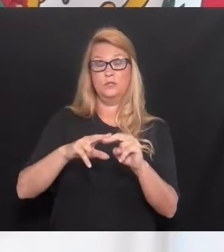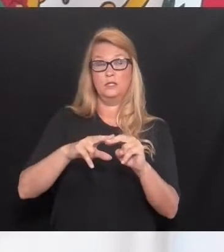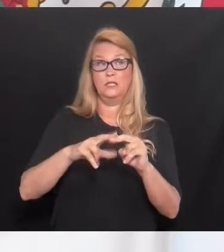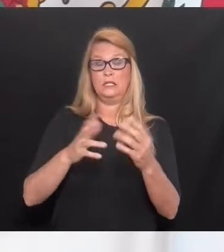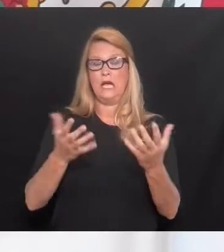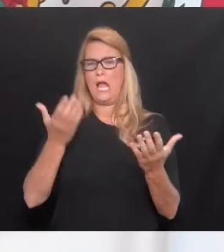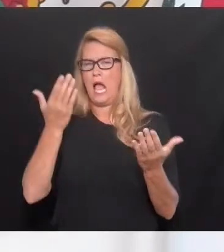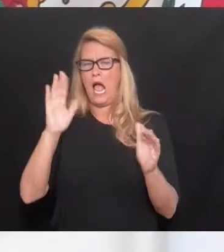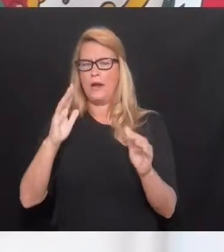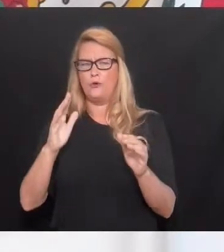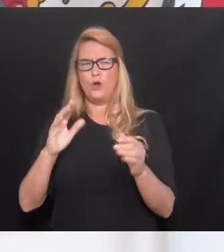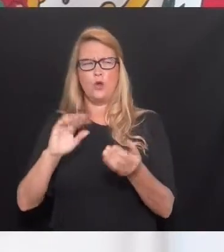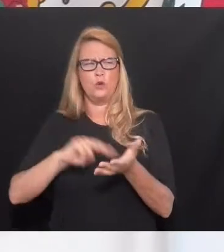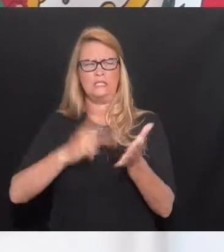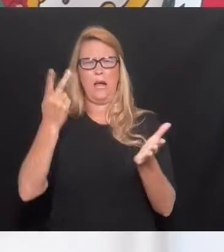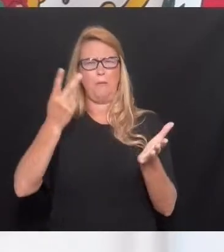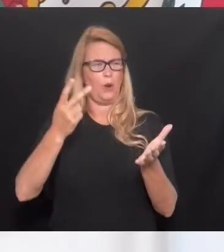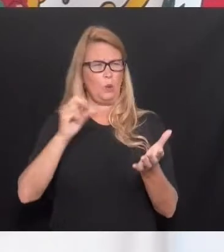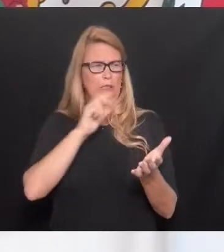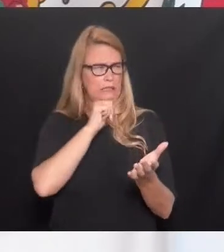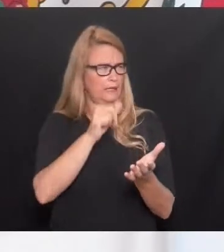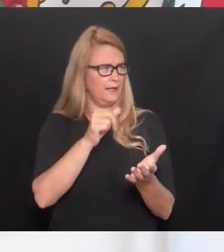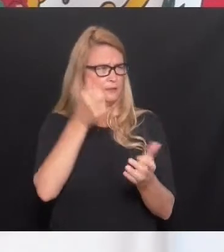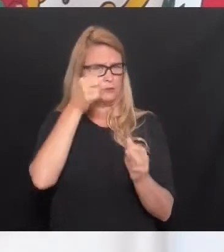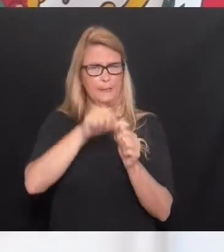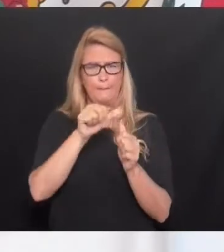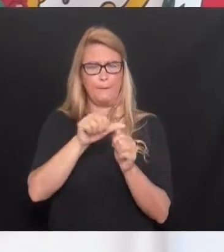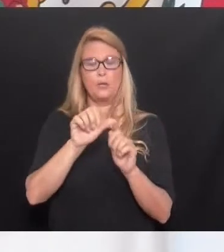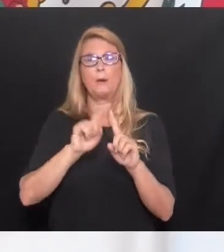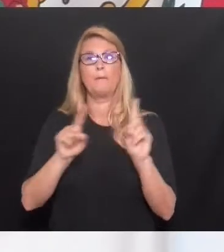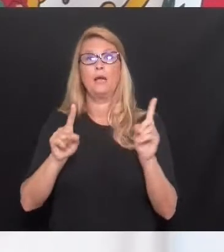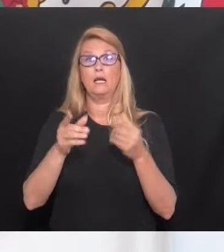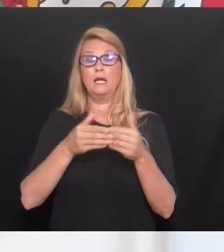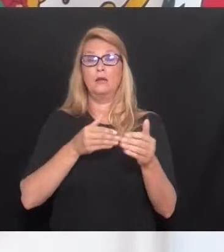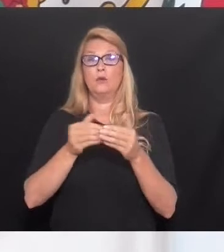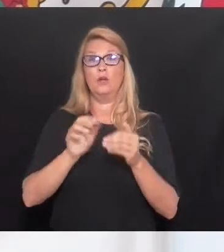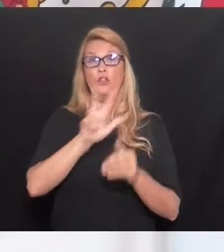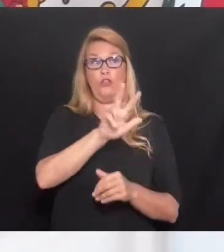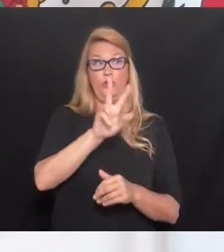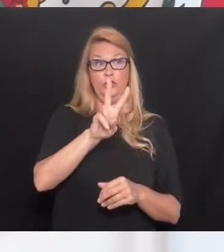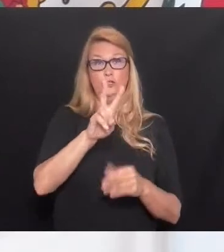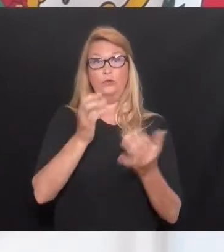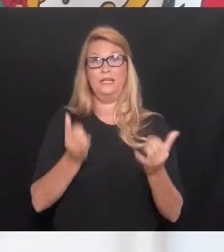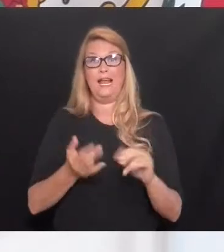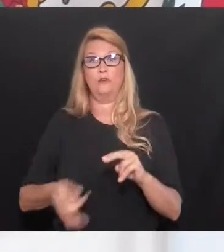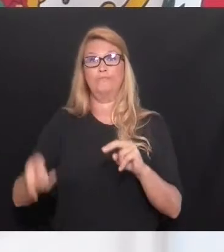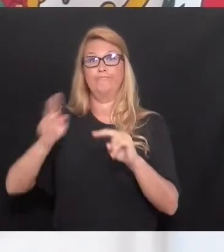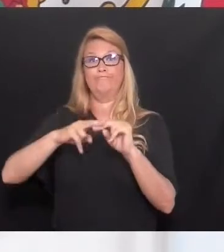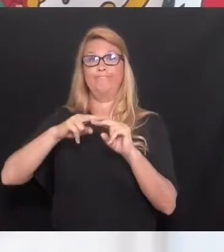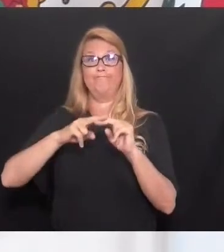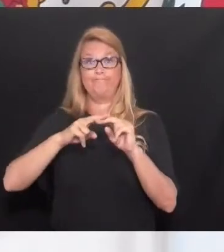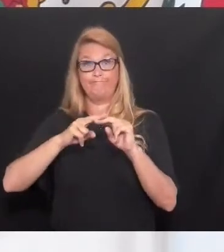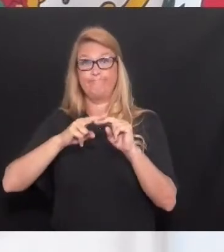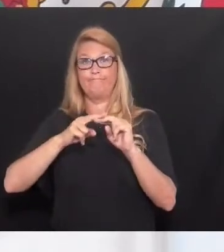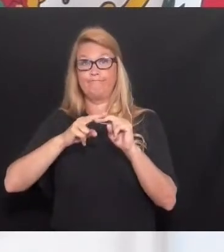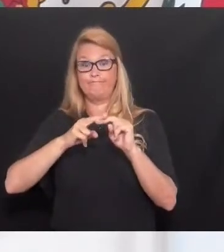can't recall exactly what the numbers were, but nevertheless, if we were at 32, we jumped